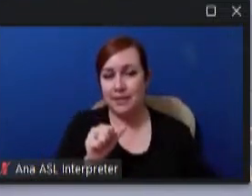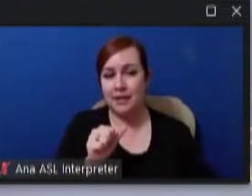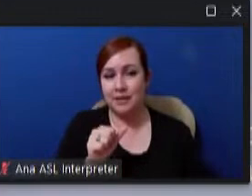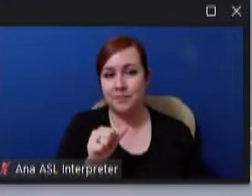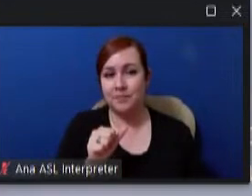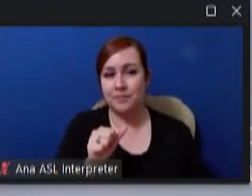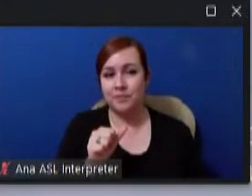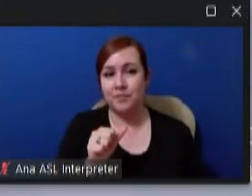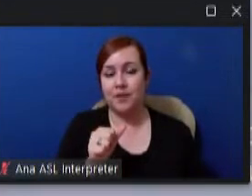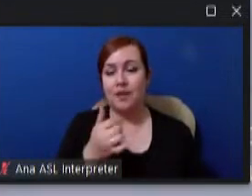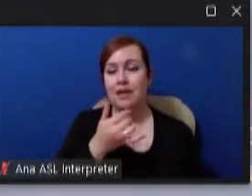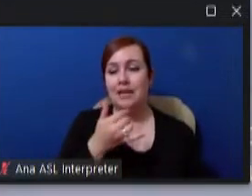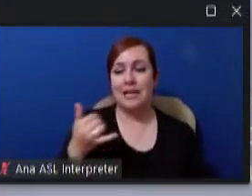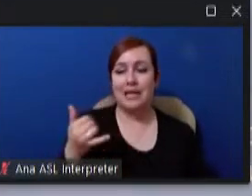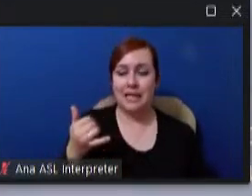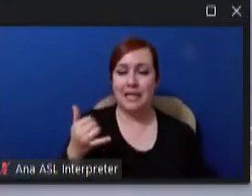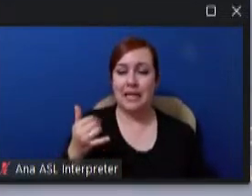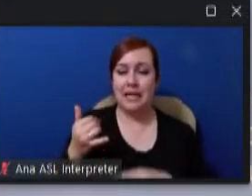with disabilities,